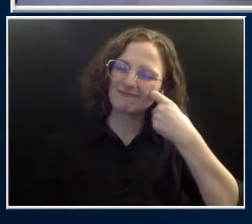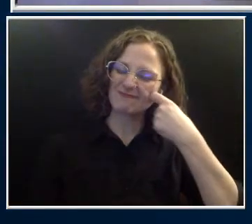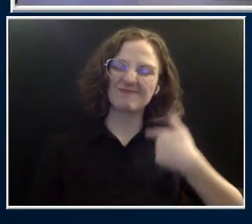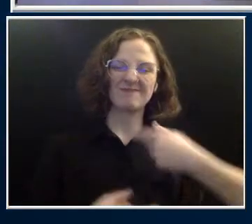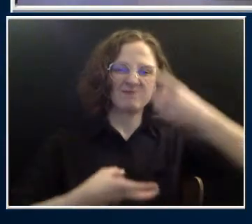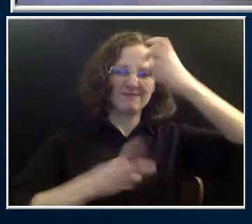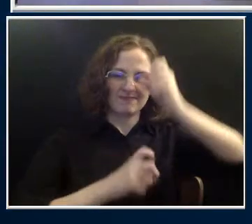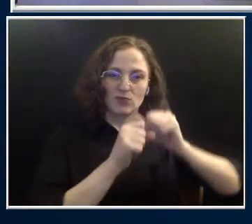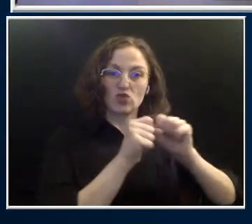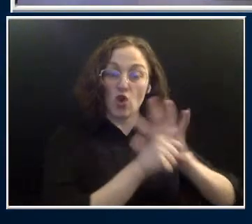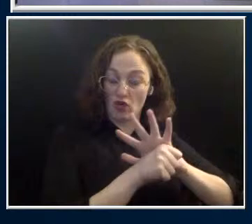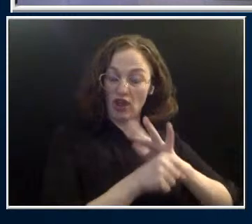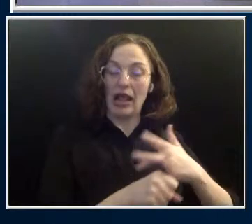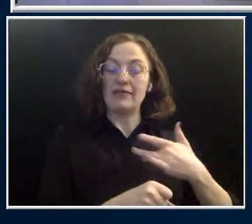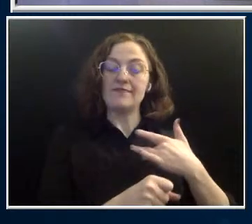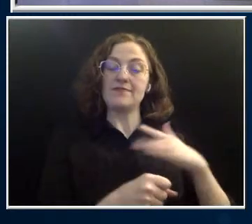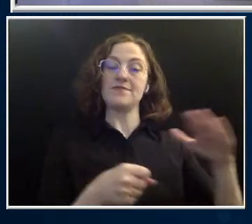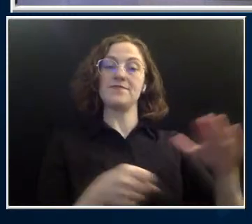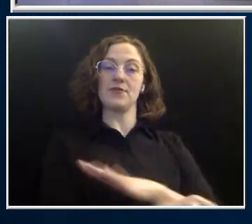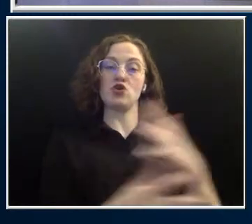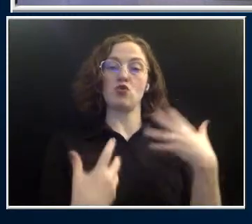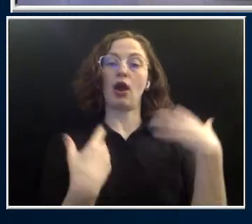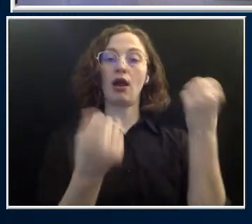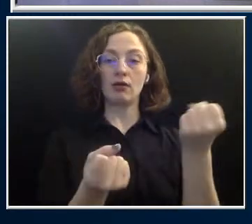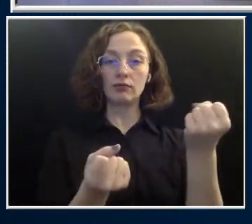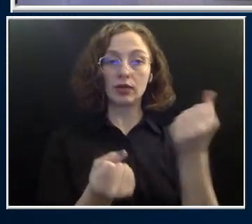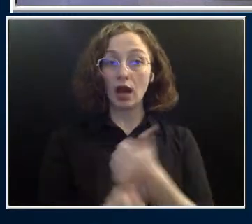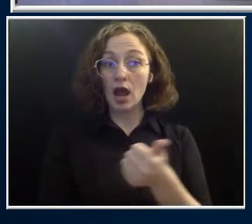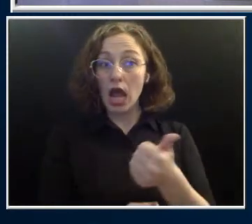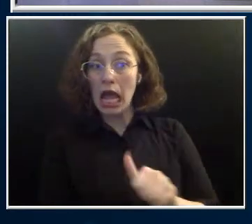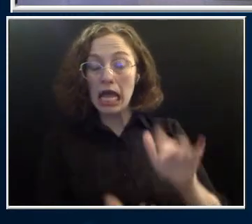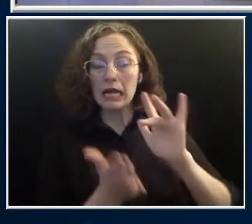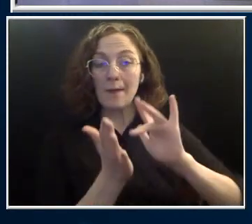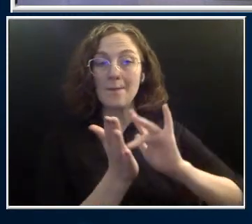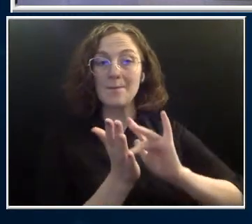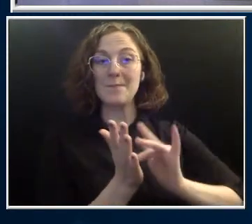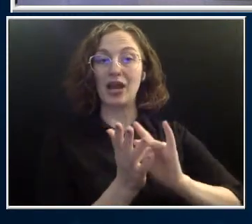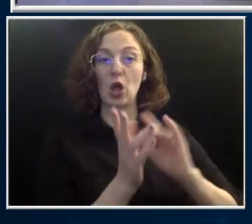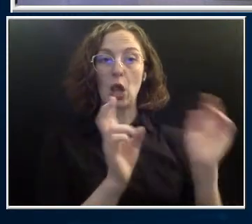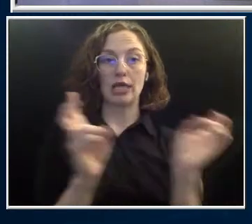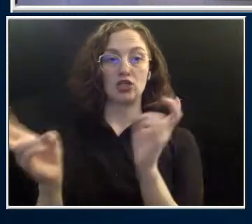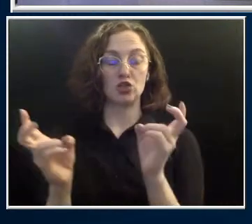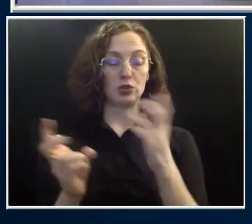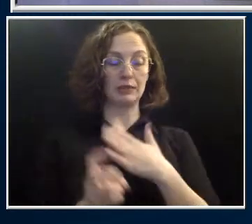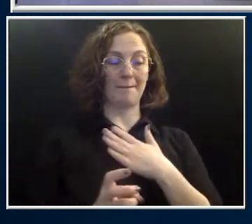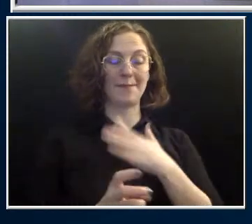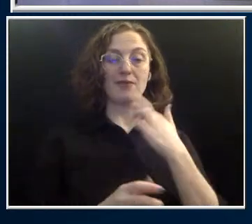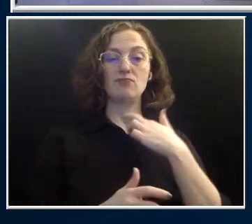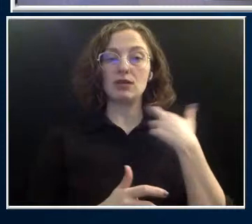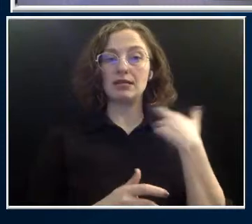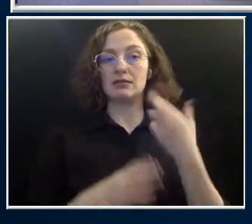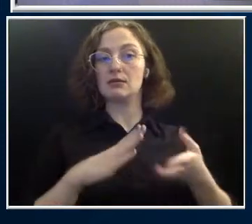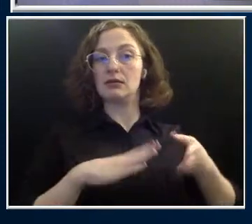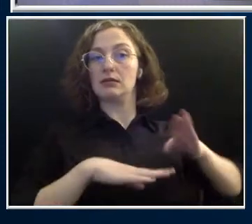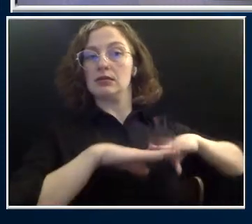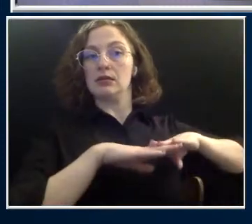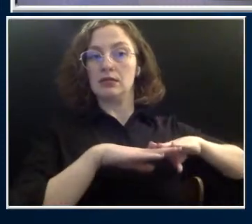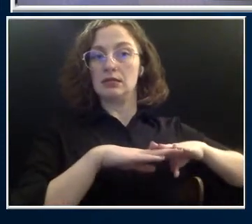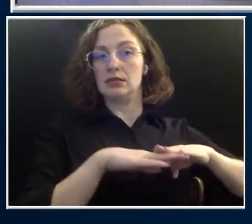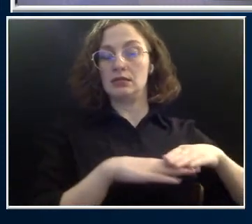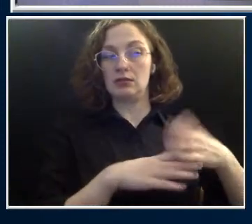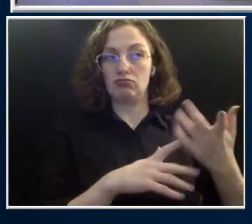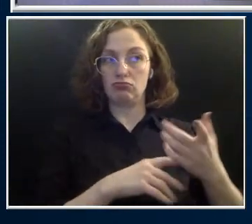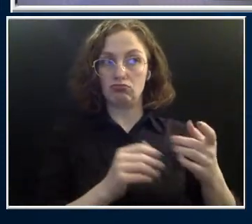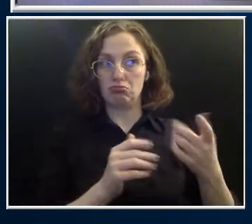recovered, are there any specific medical conditions that I am at an increased risk for, which a medical screening would be